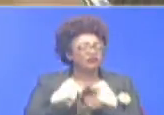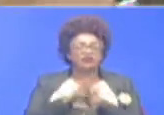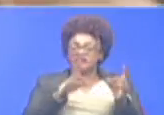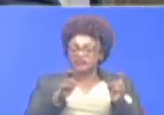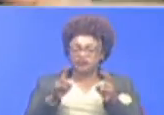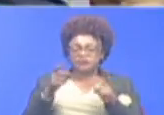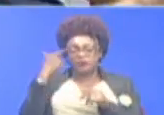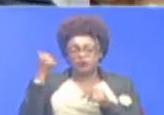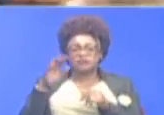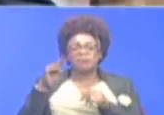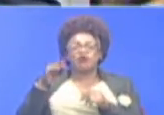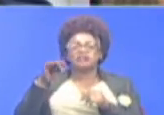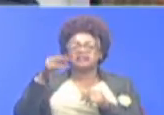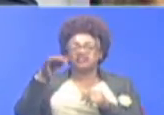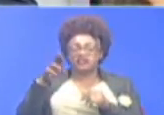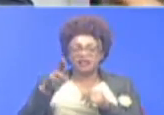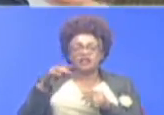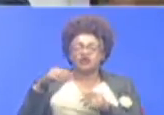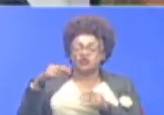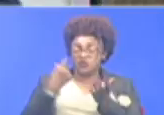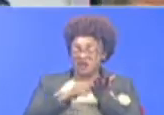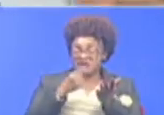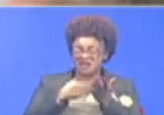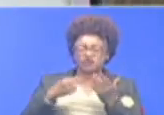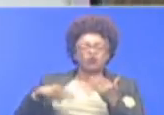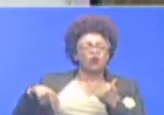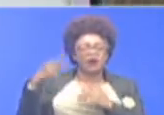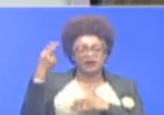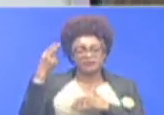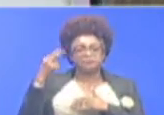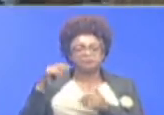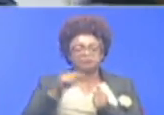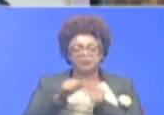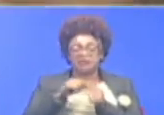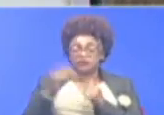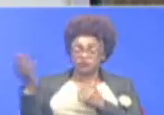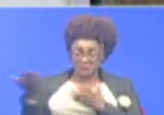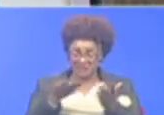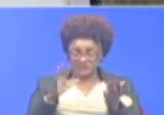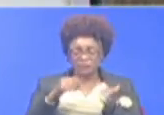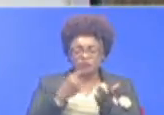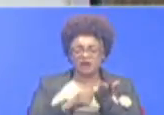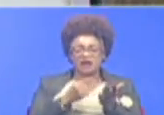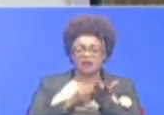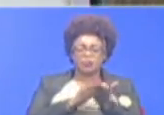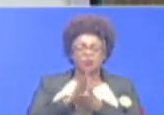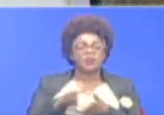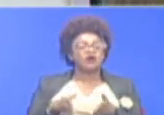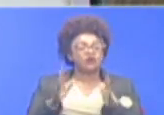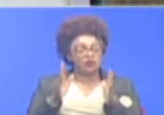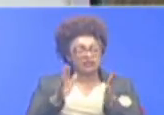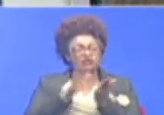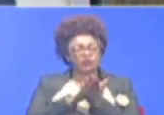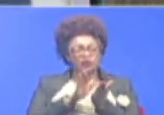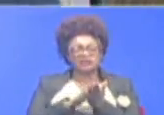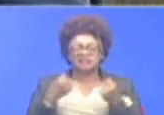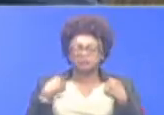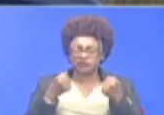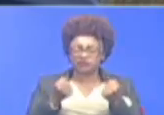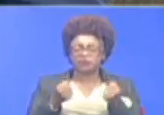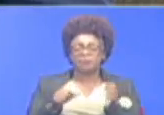the moisture content in Uganda is so high. Yes. But the maize that we bring in from Uganda through our roads and the storage and the transportation is also another issue.